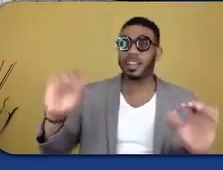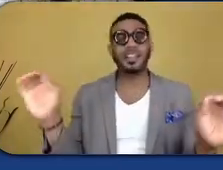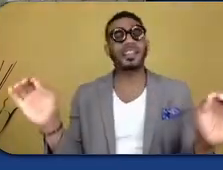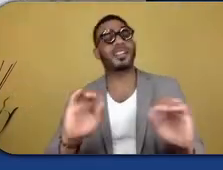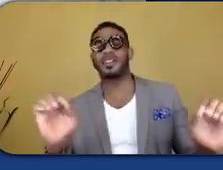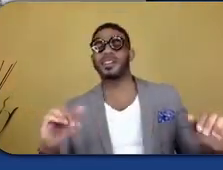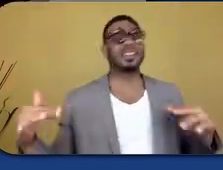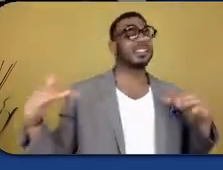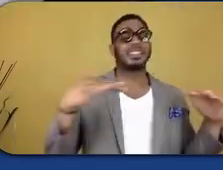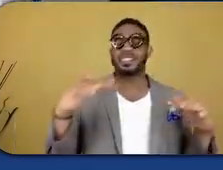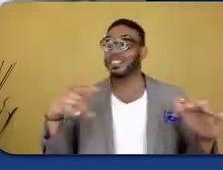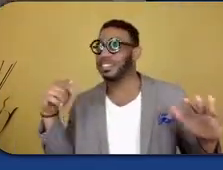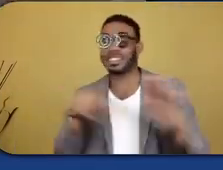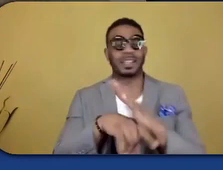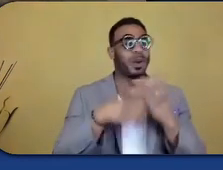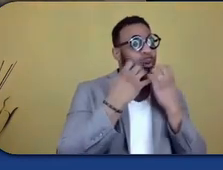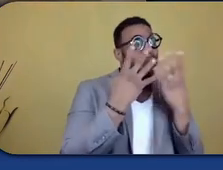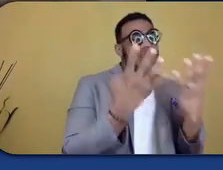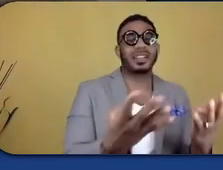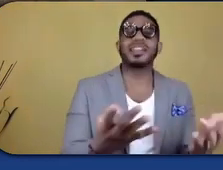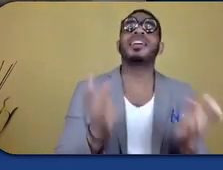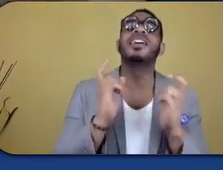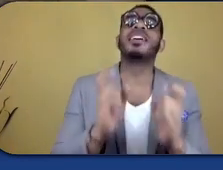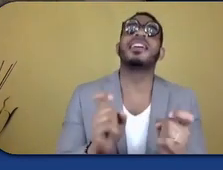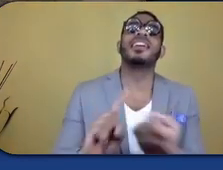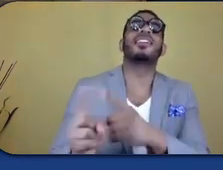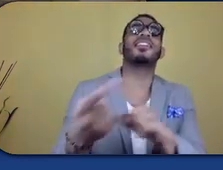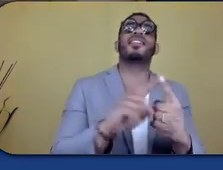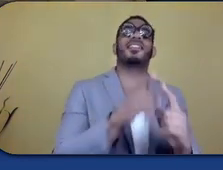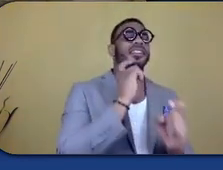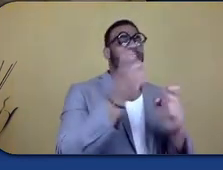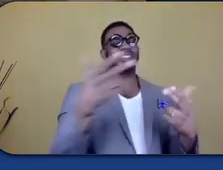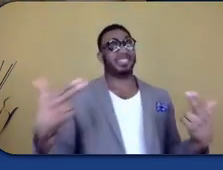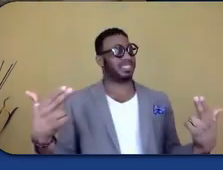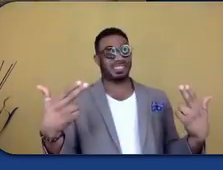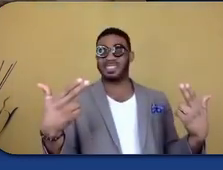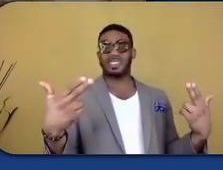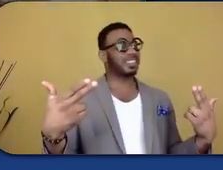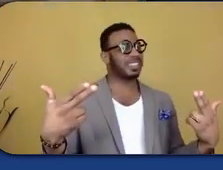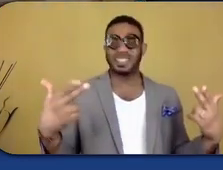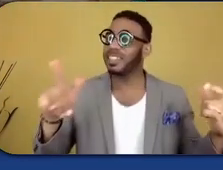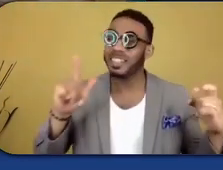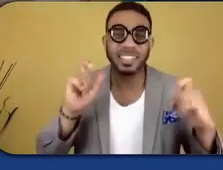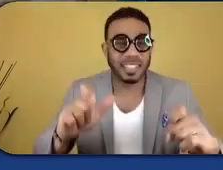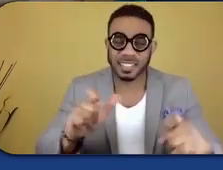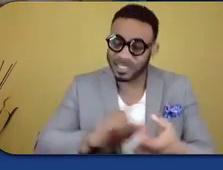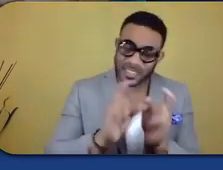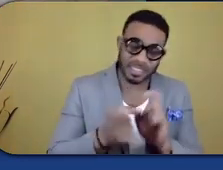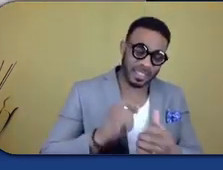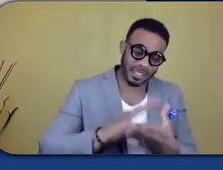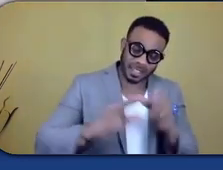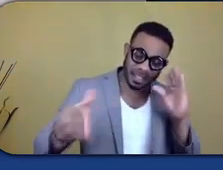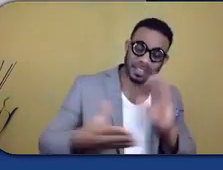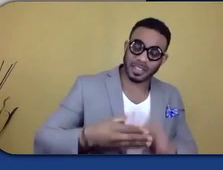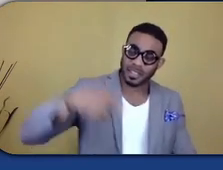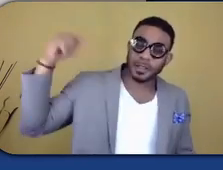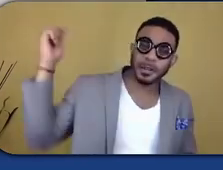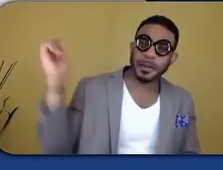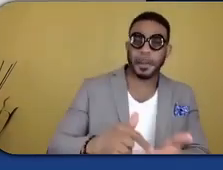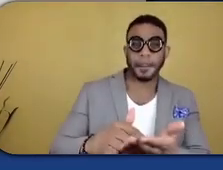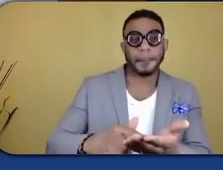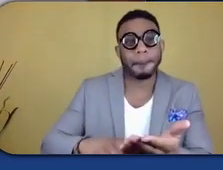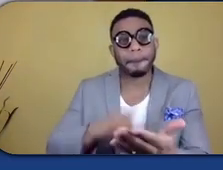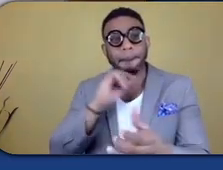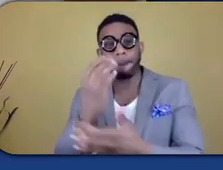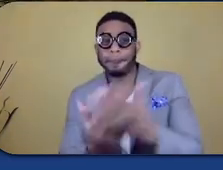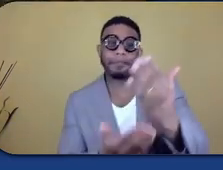meant to die. Give pens, don't give them guns. There's this story that I wanna change. Join hands and make a